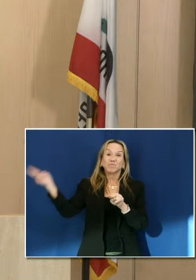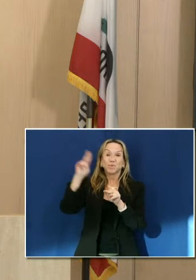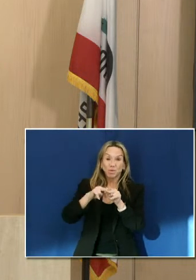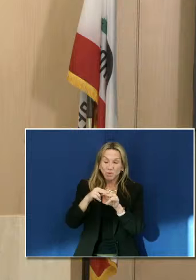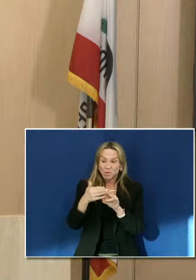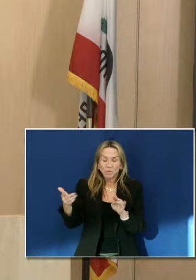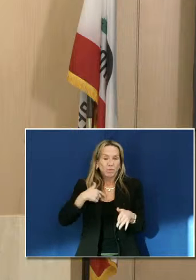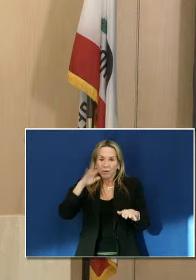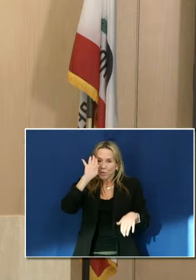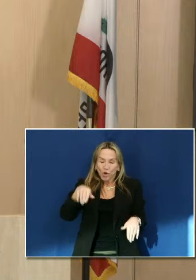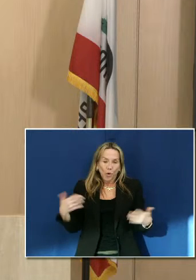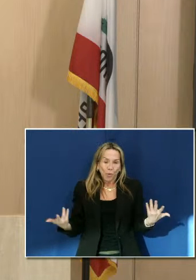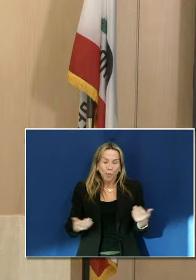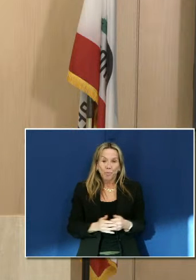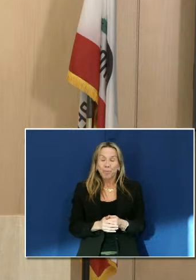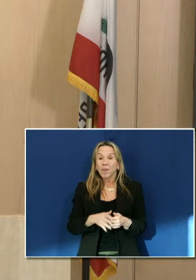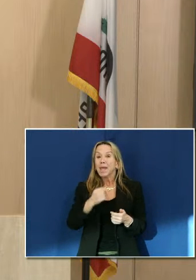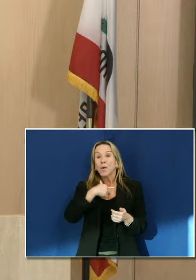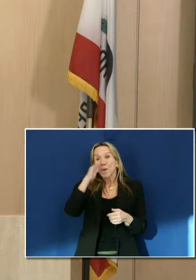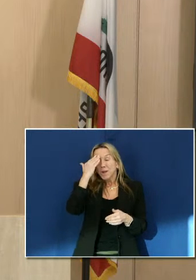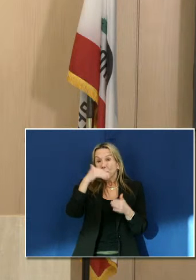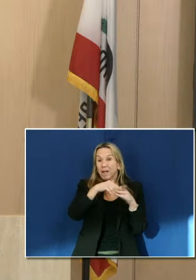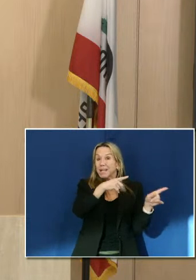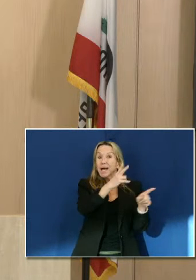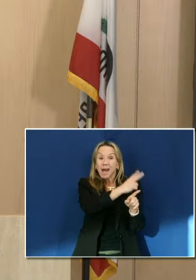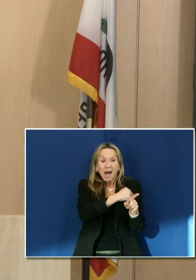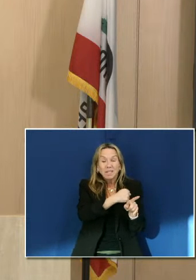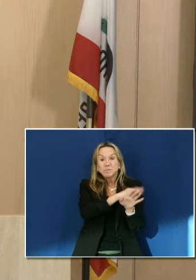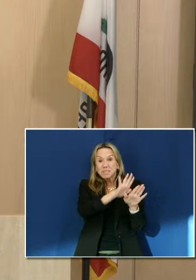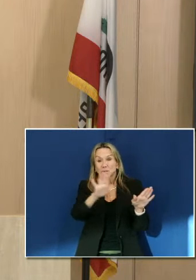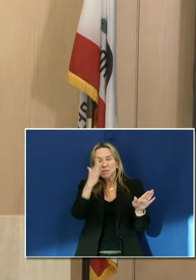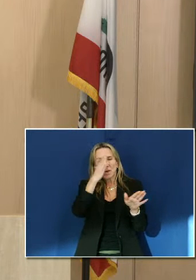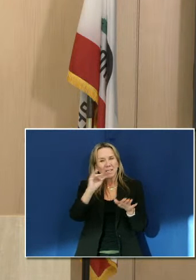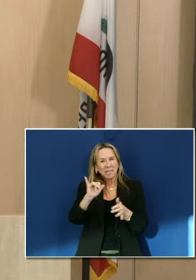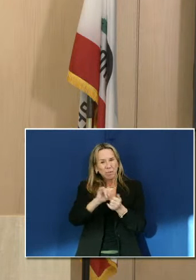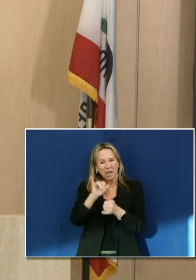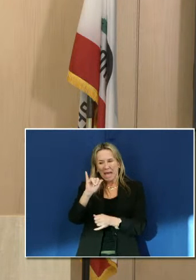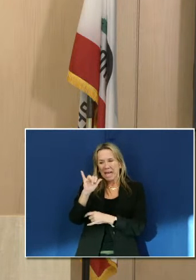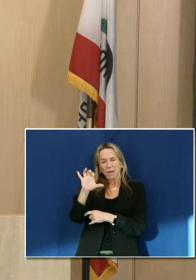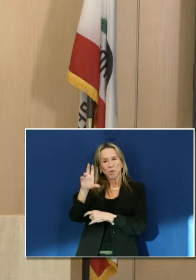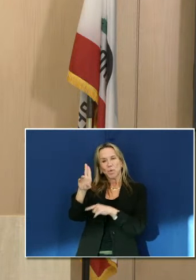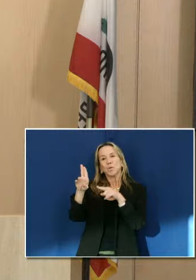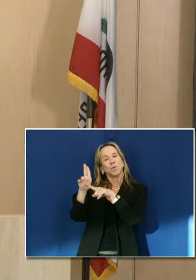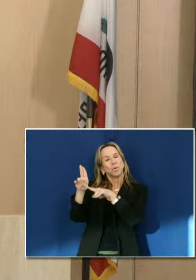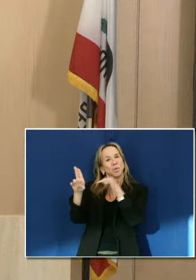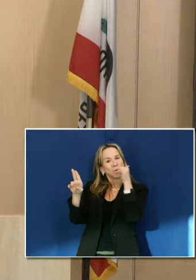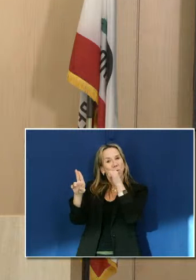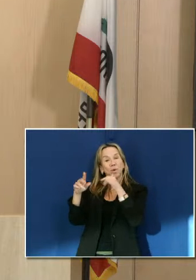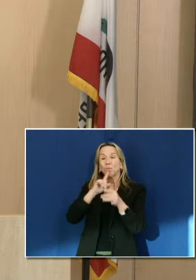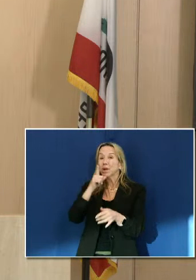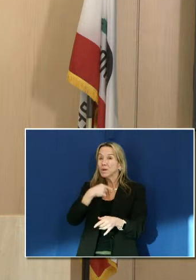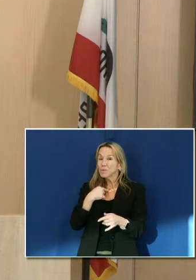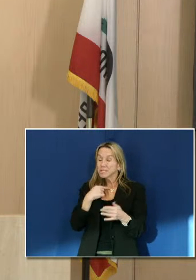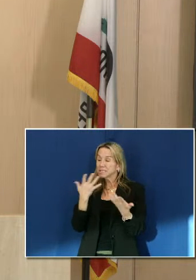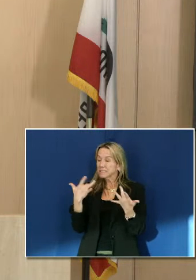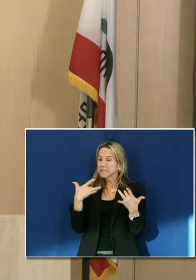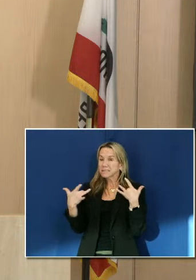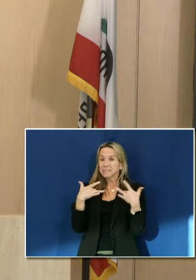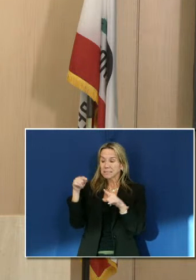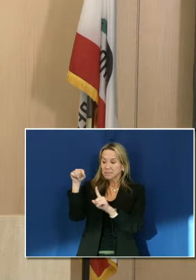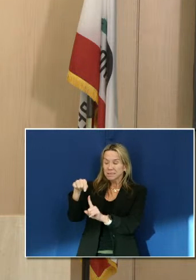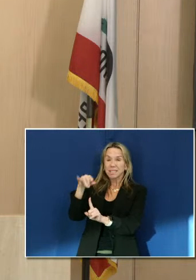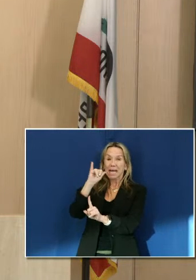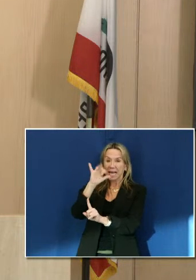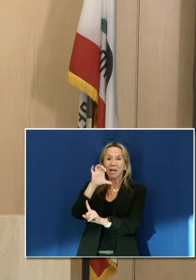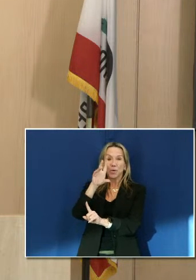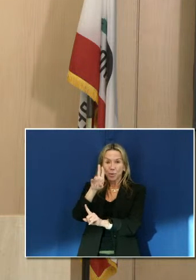our hospitals and our traditional acute care beds, but within our intensive care units. And this is where we are primarily concerned.